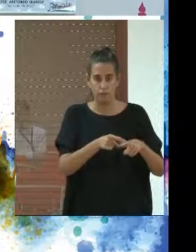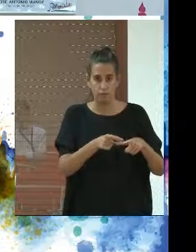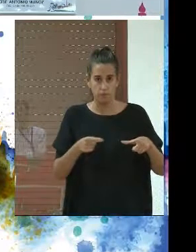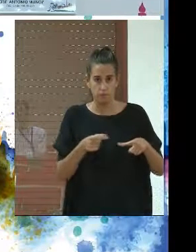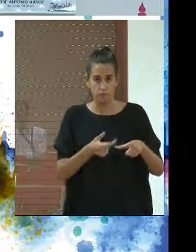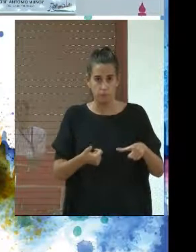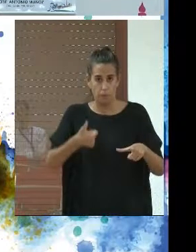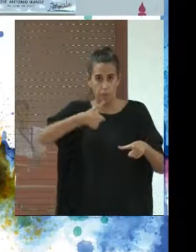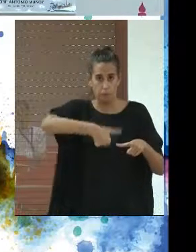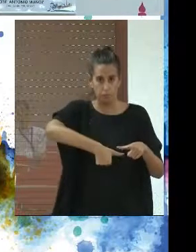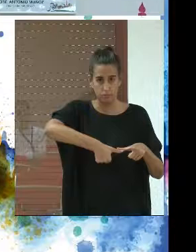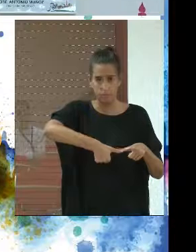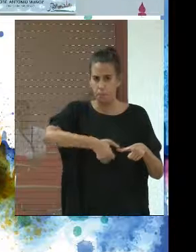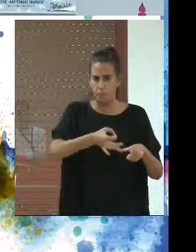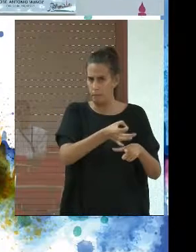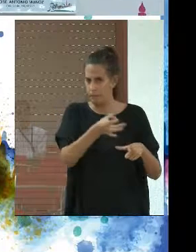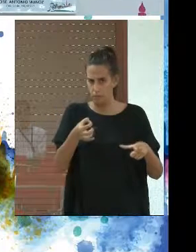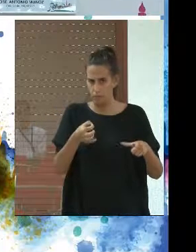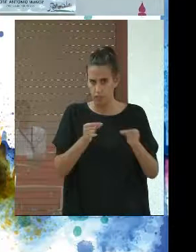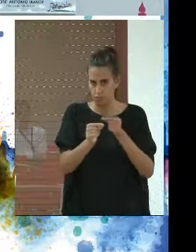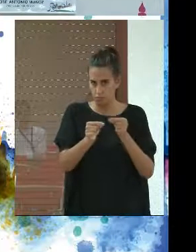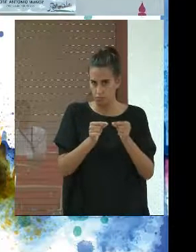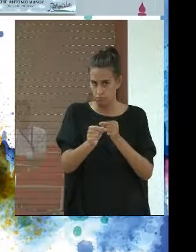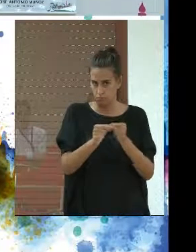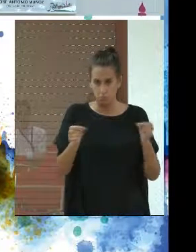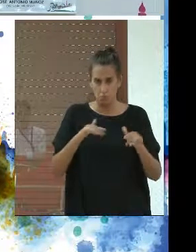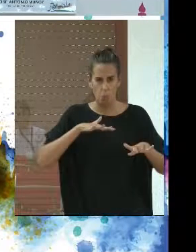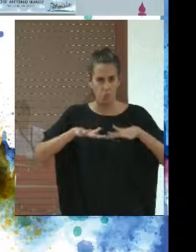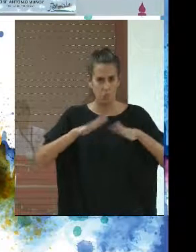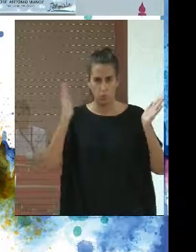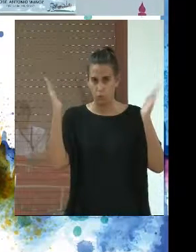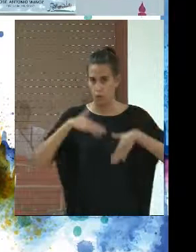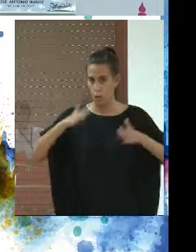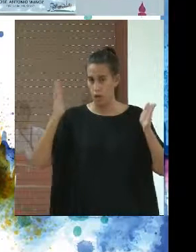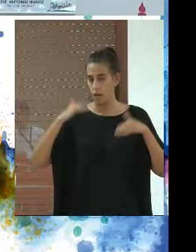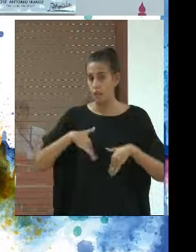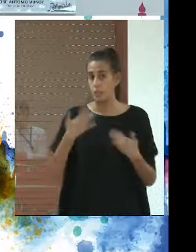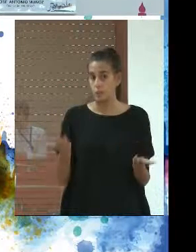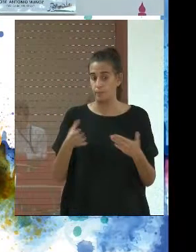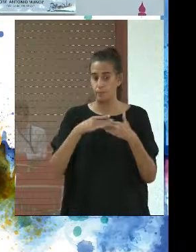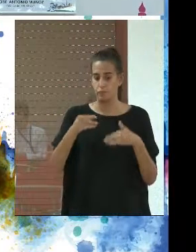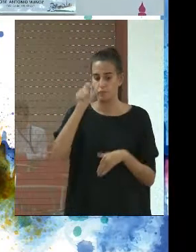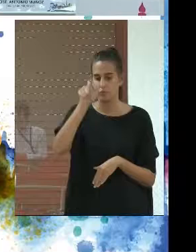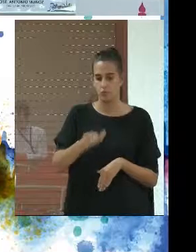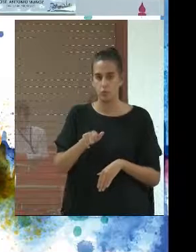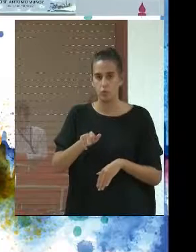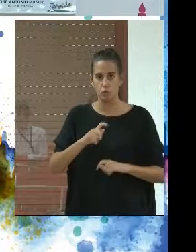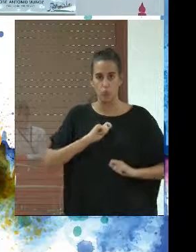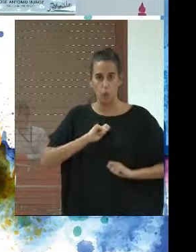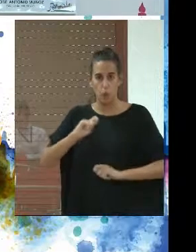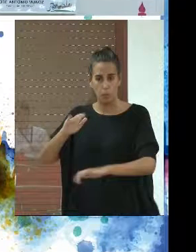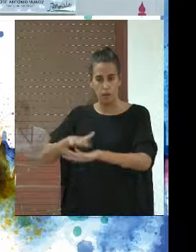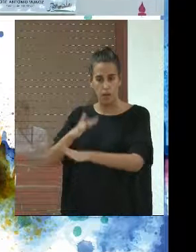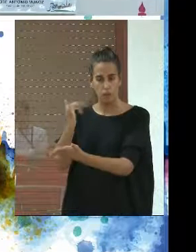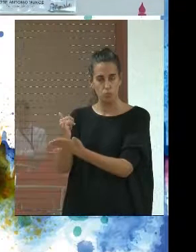attach it to the edge of the stove. It doesn't move, and the user,